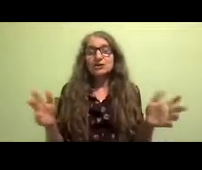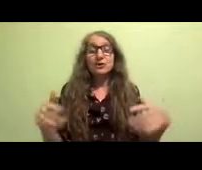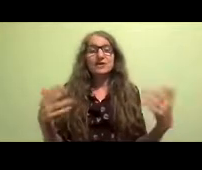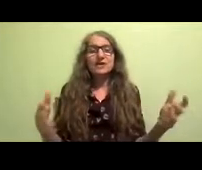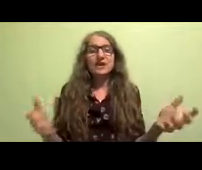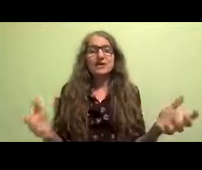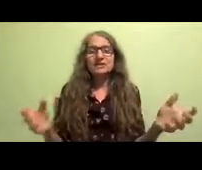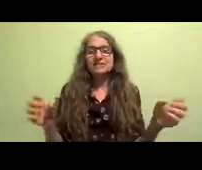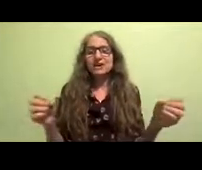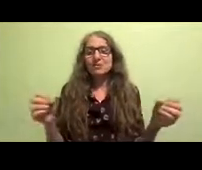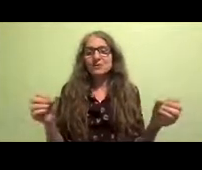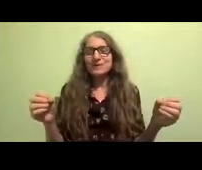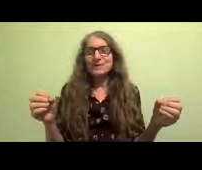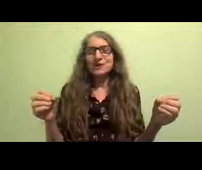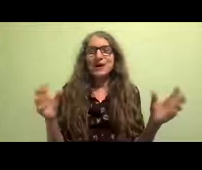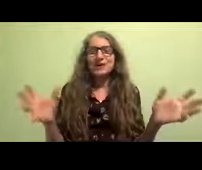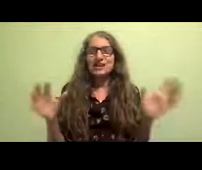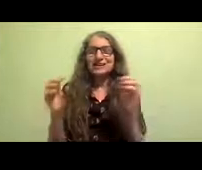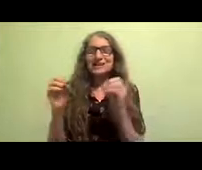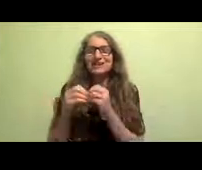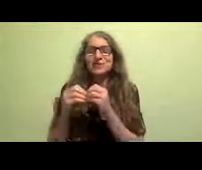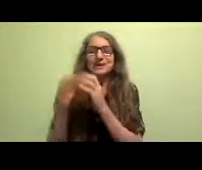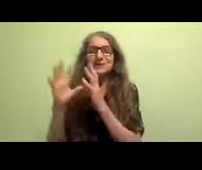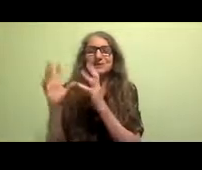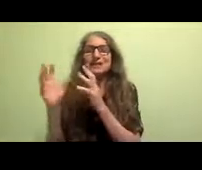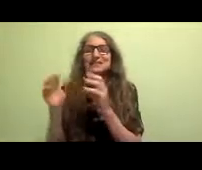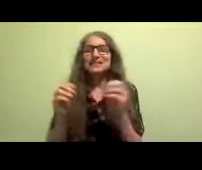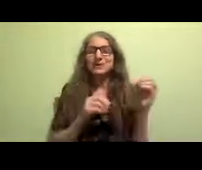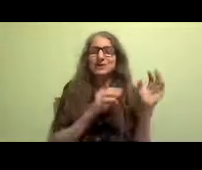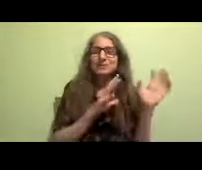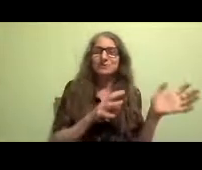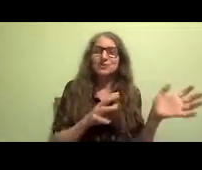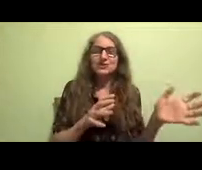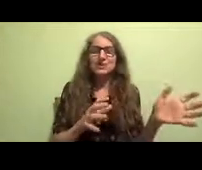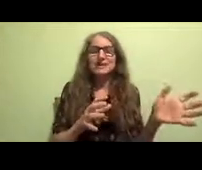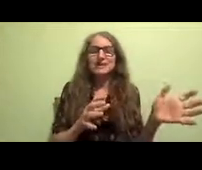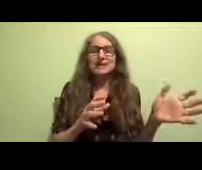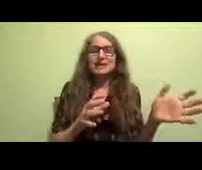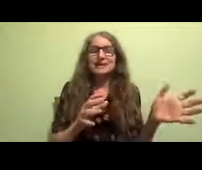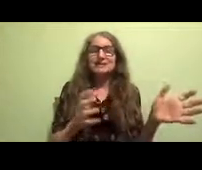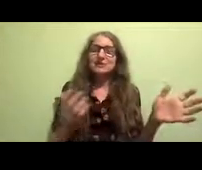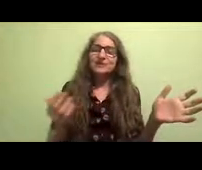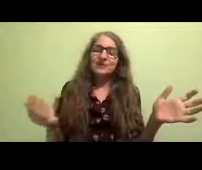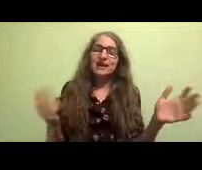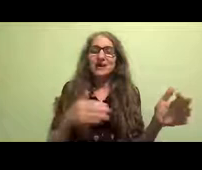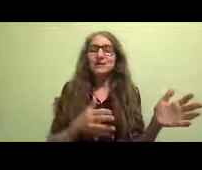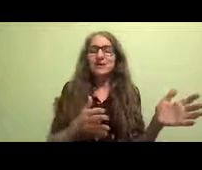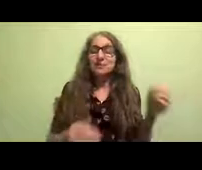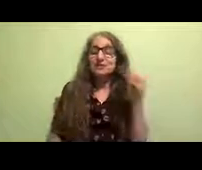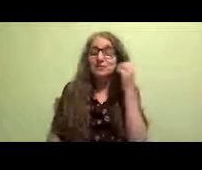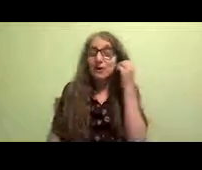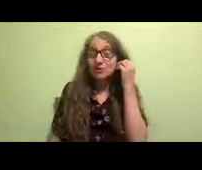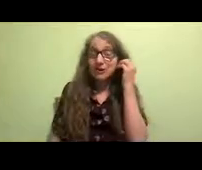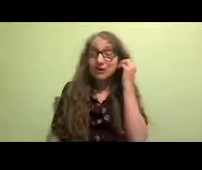two culinary artists develop a Cracker Jack, kind of one that was spicy and one that was more sweet. And so in that way, we were